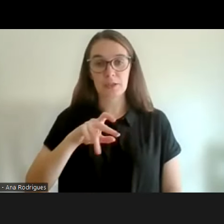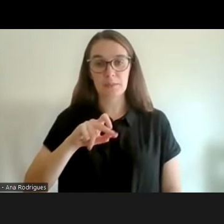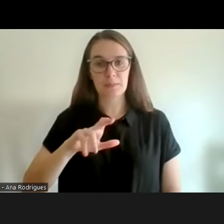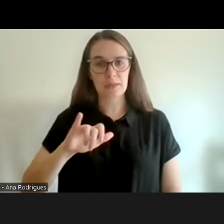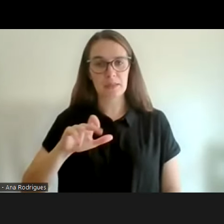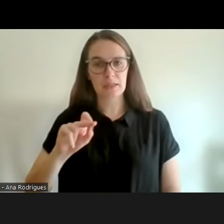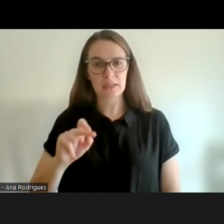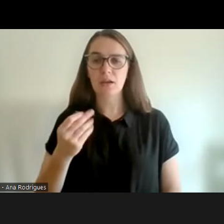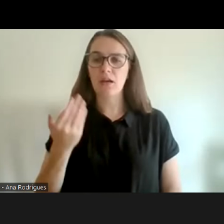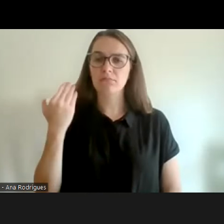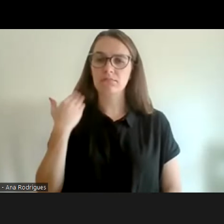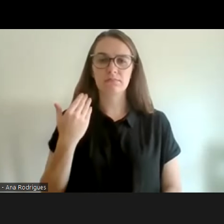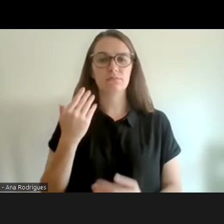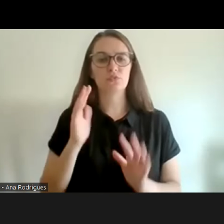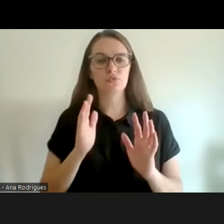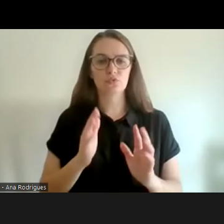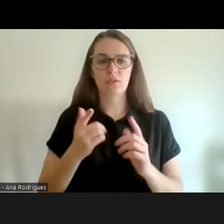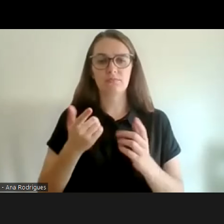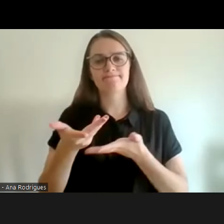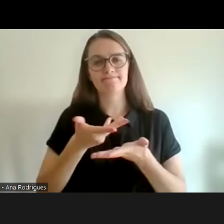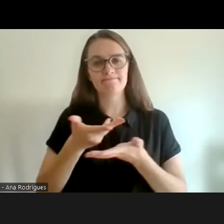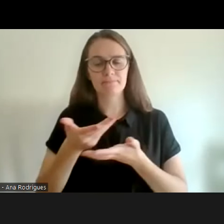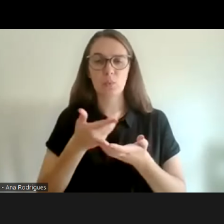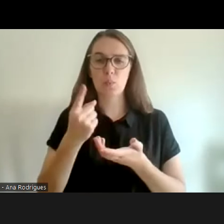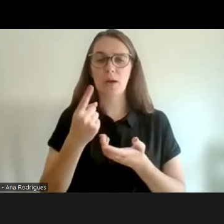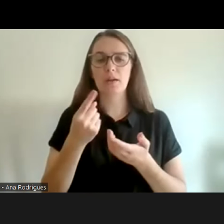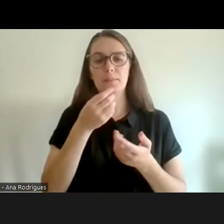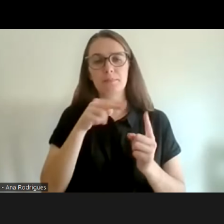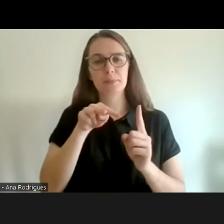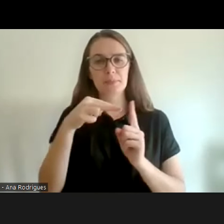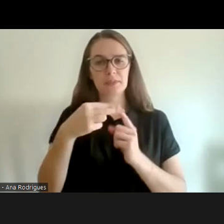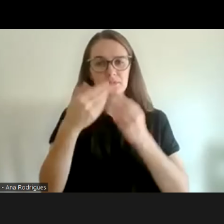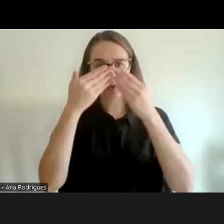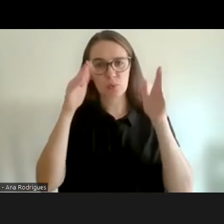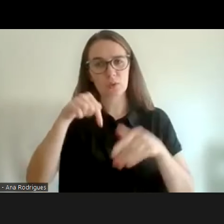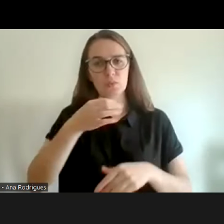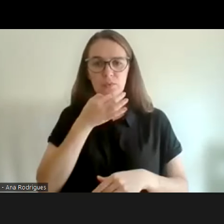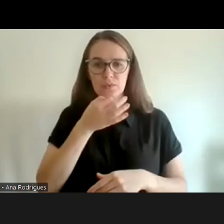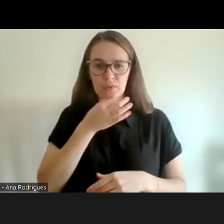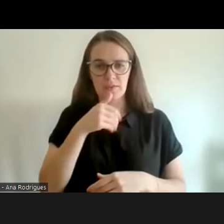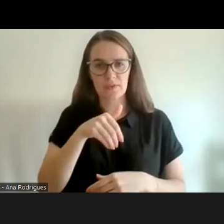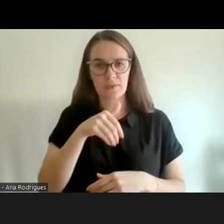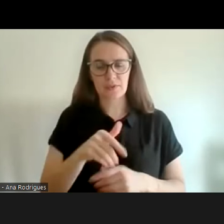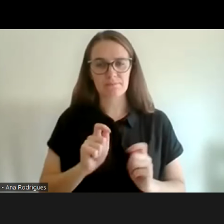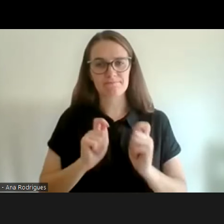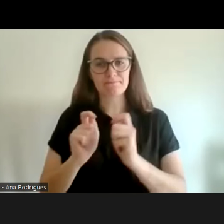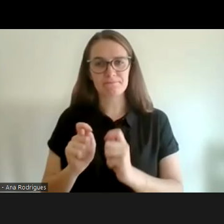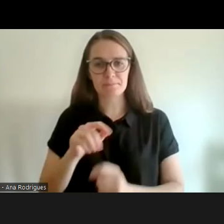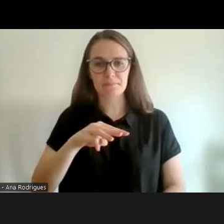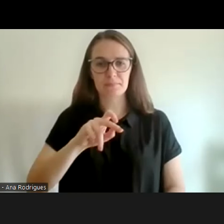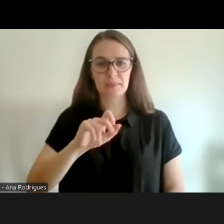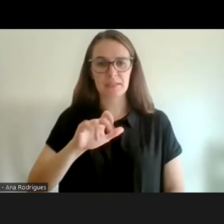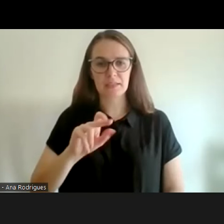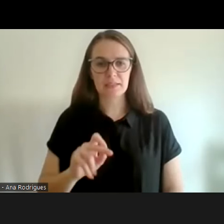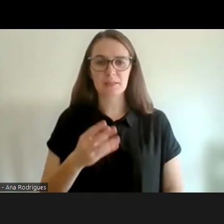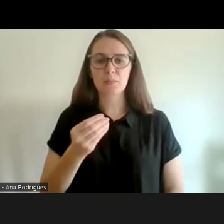our session. So the floor is yours, Maria. Thank you very much. Thank you very much for having